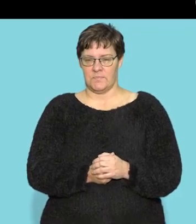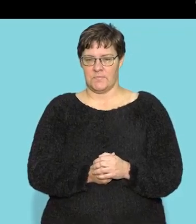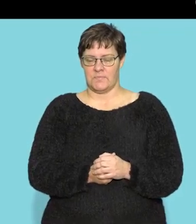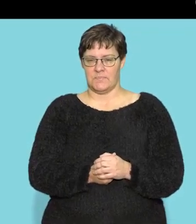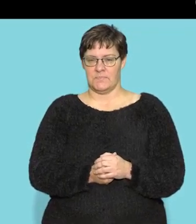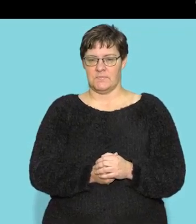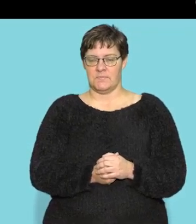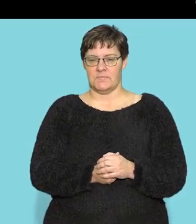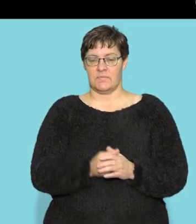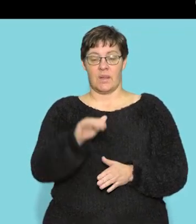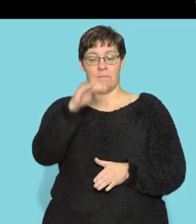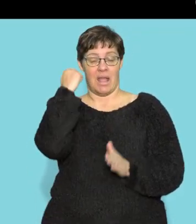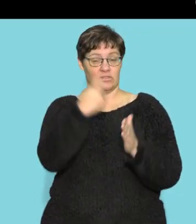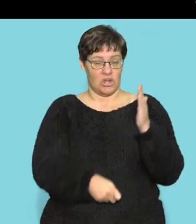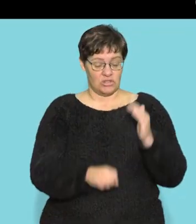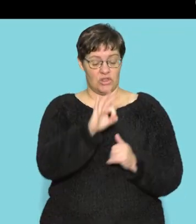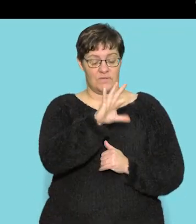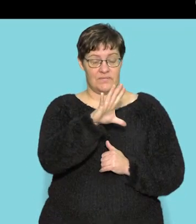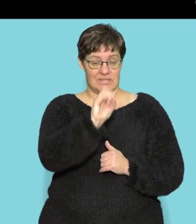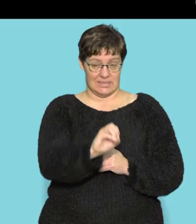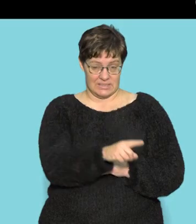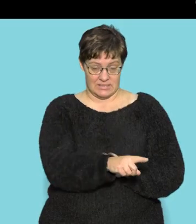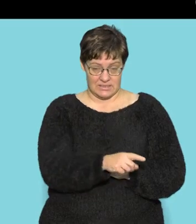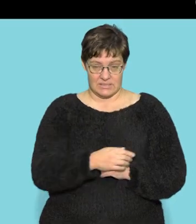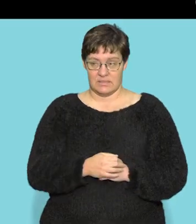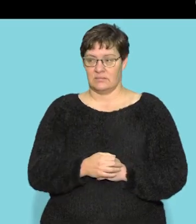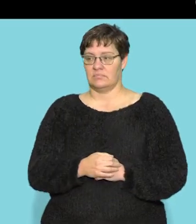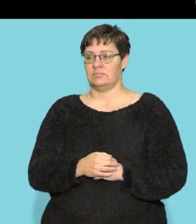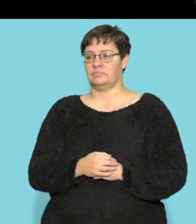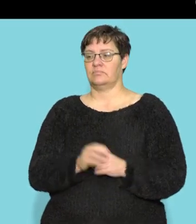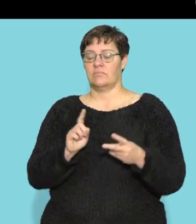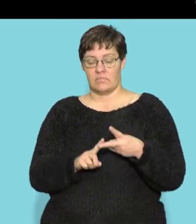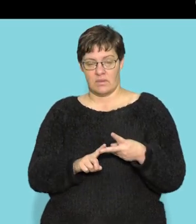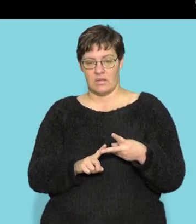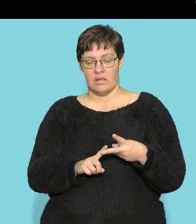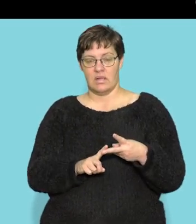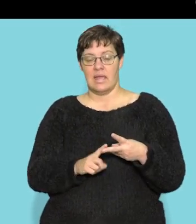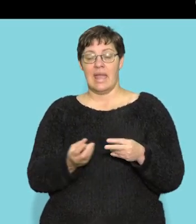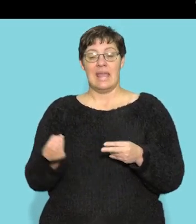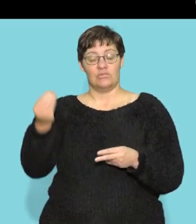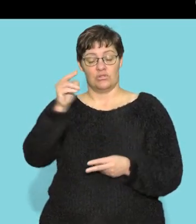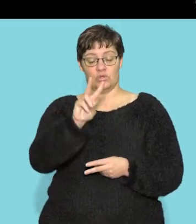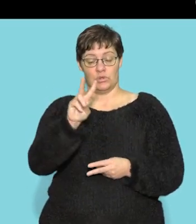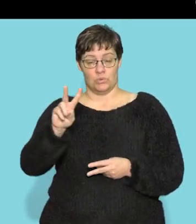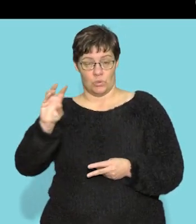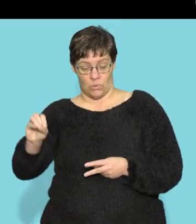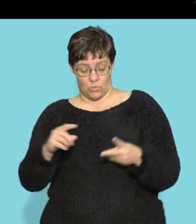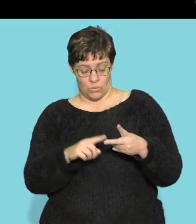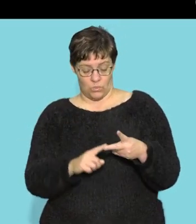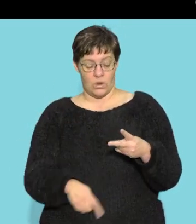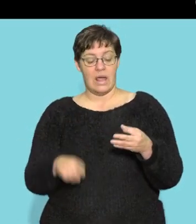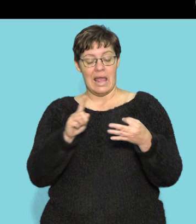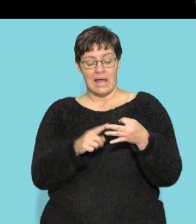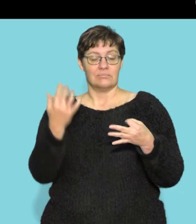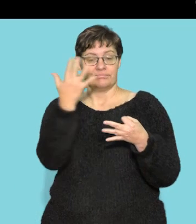Okay, we've got bank charges of 350. We've got that figure. We've got the interest of 220,